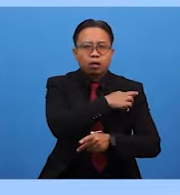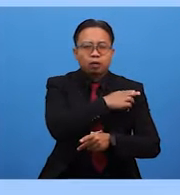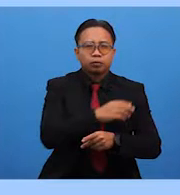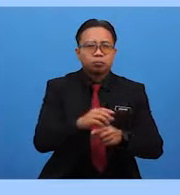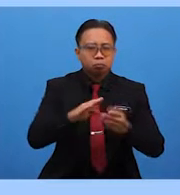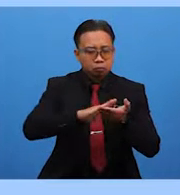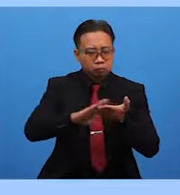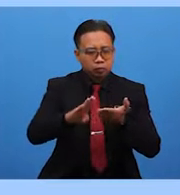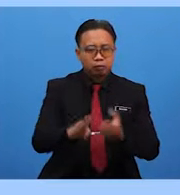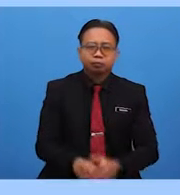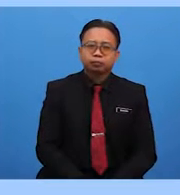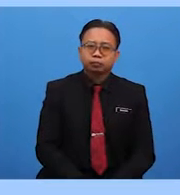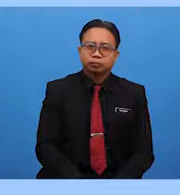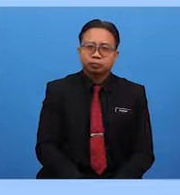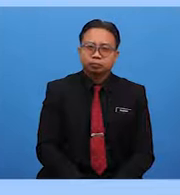guys.